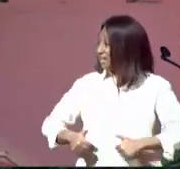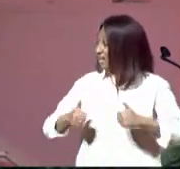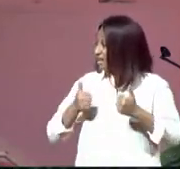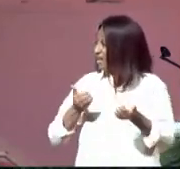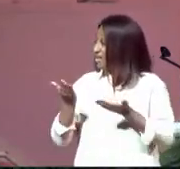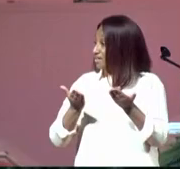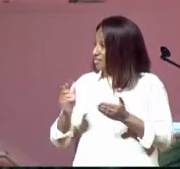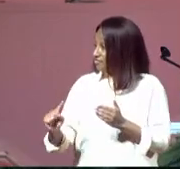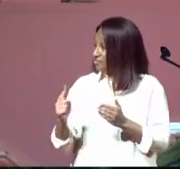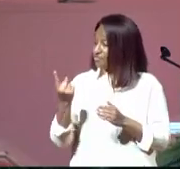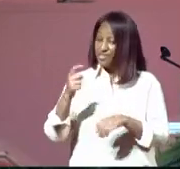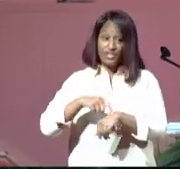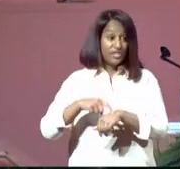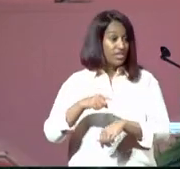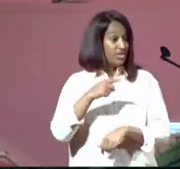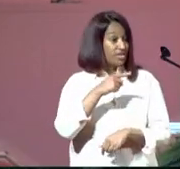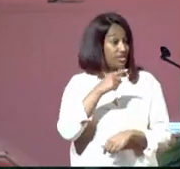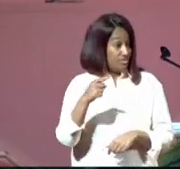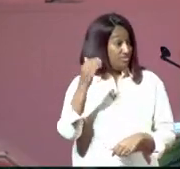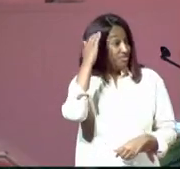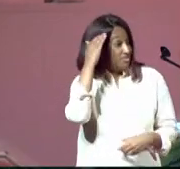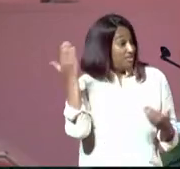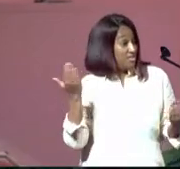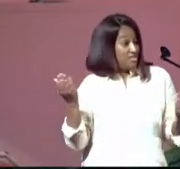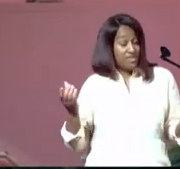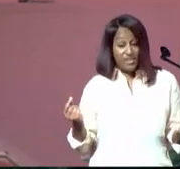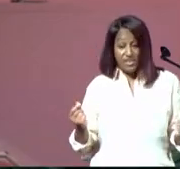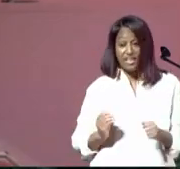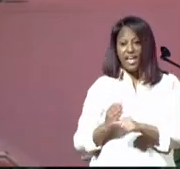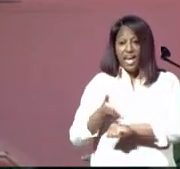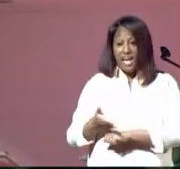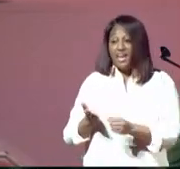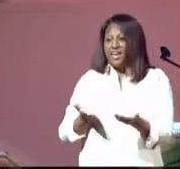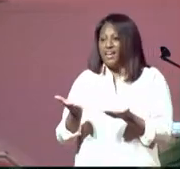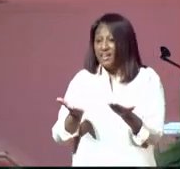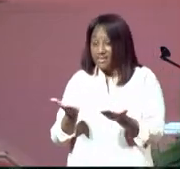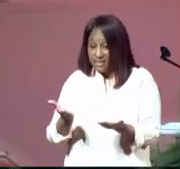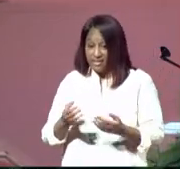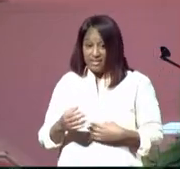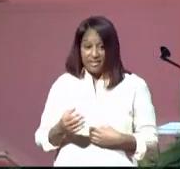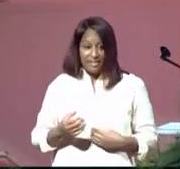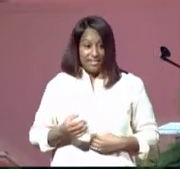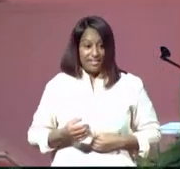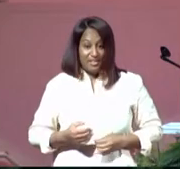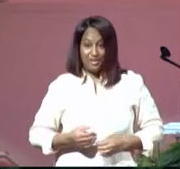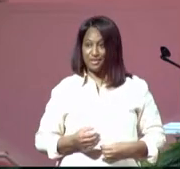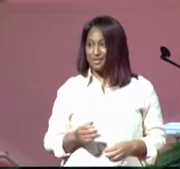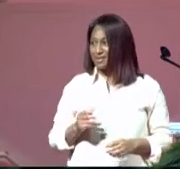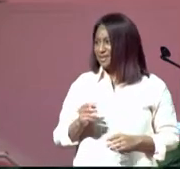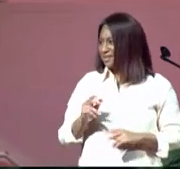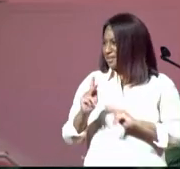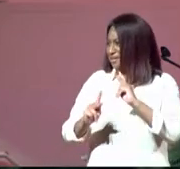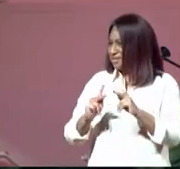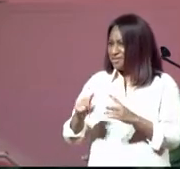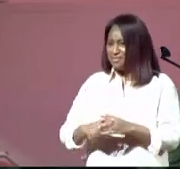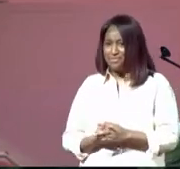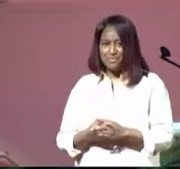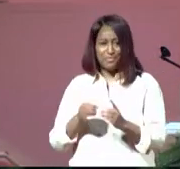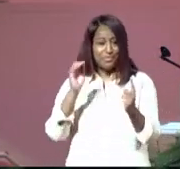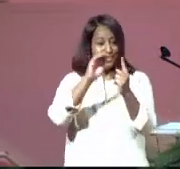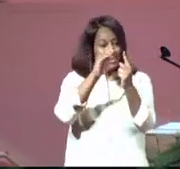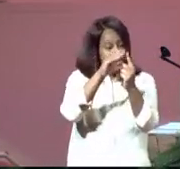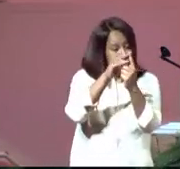And you know what he did. And so after service, I got bombarded. It was really a trip. Usually our